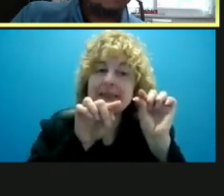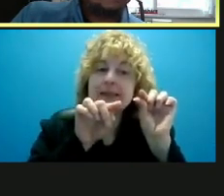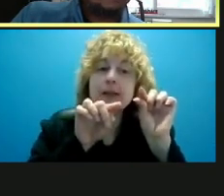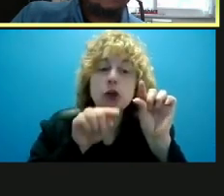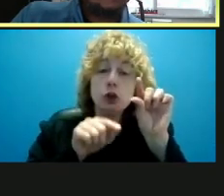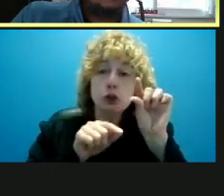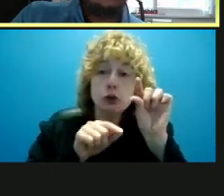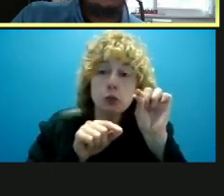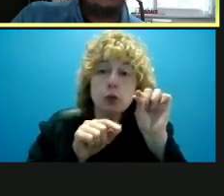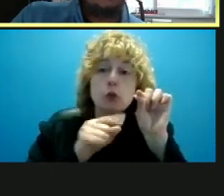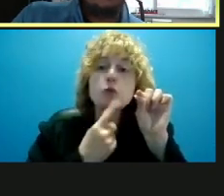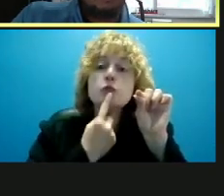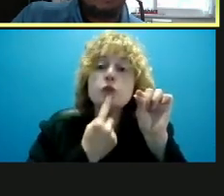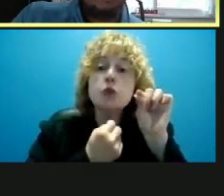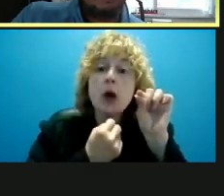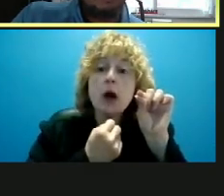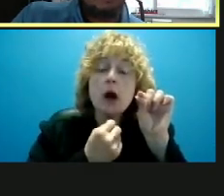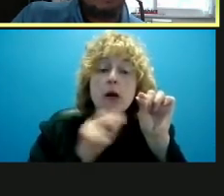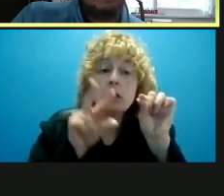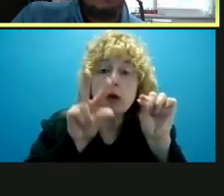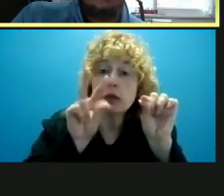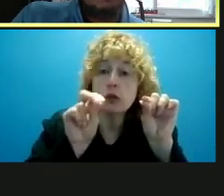and 30 are blue.